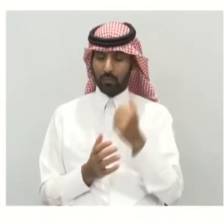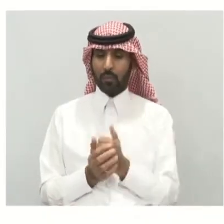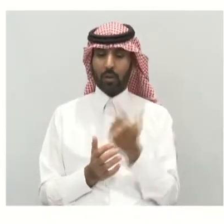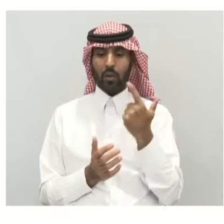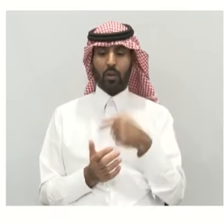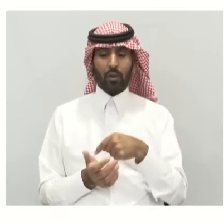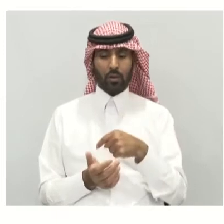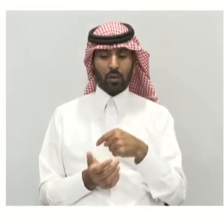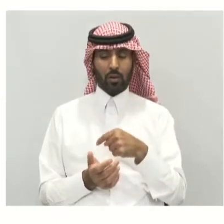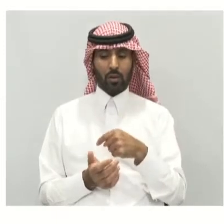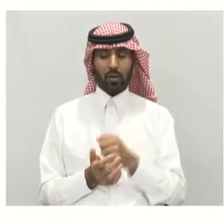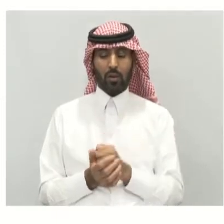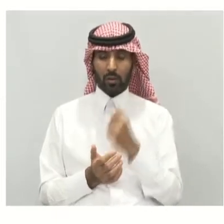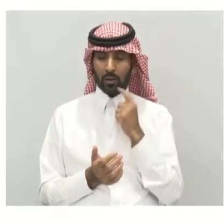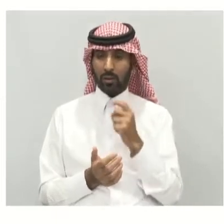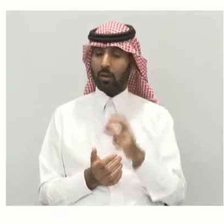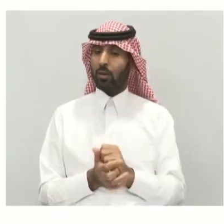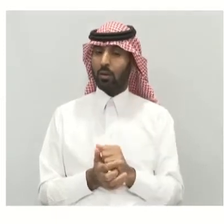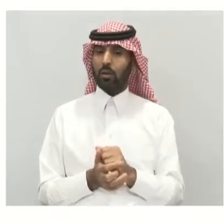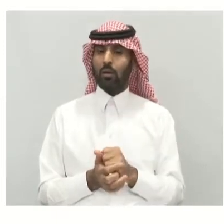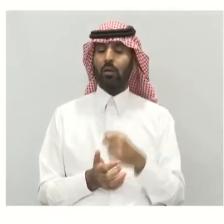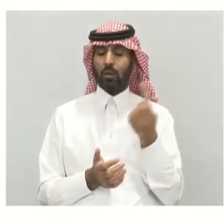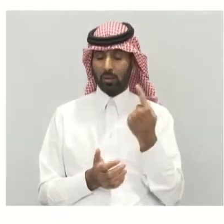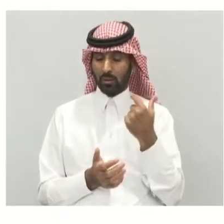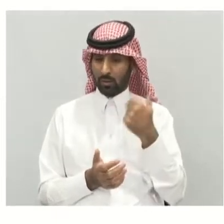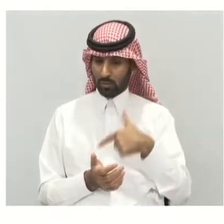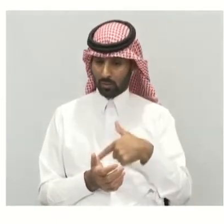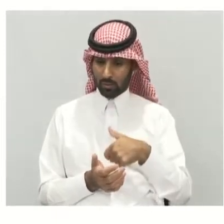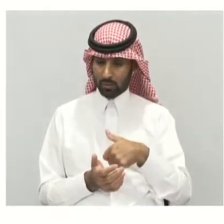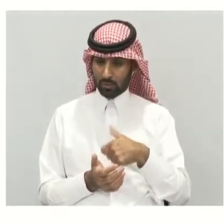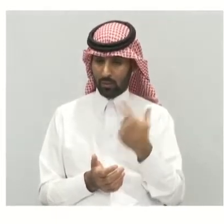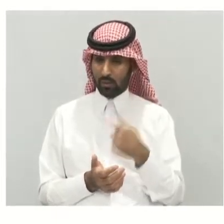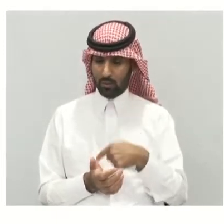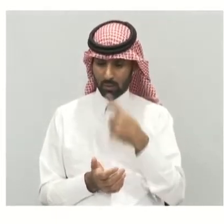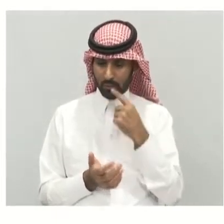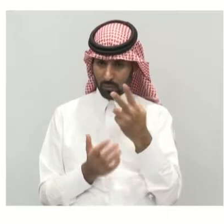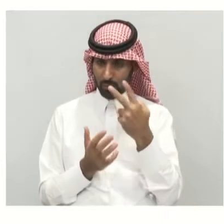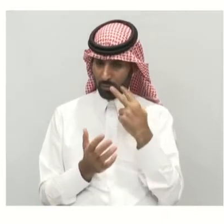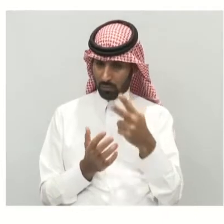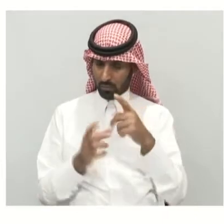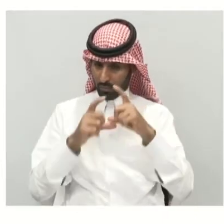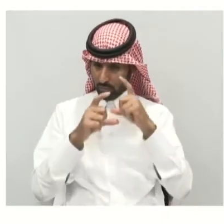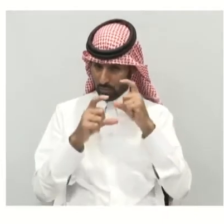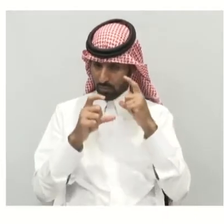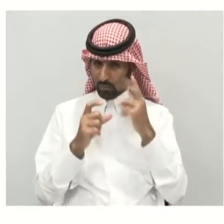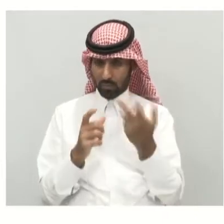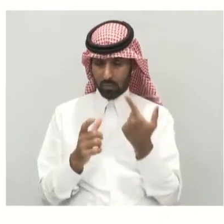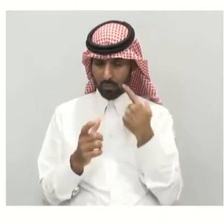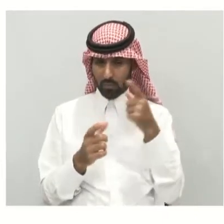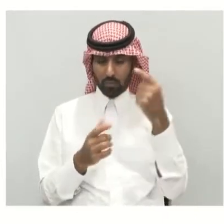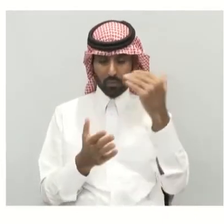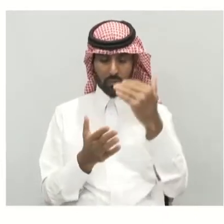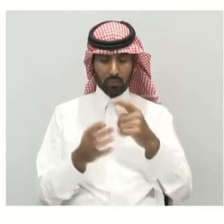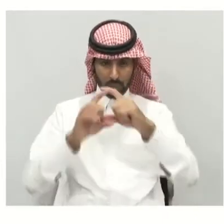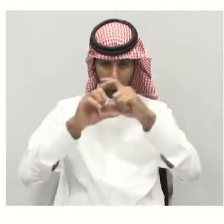70, can you open your books, page 70? Yes, look at the pictures in front of us. And we have this